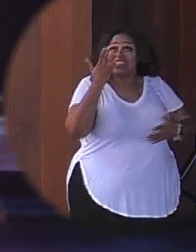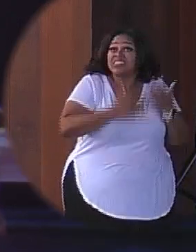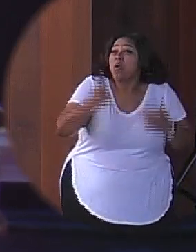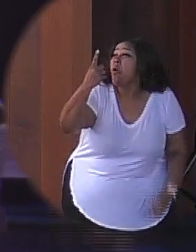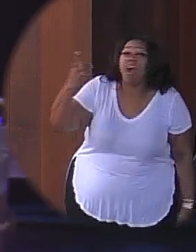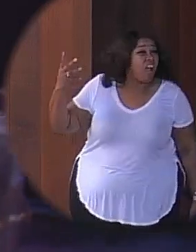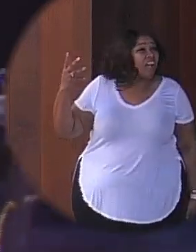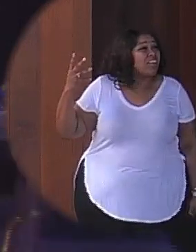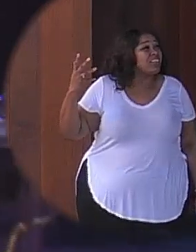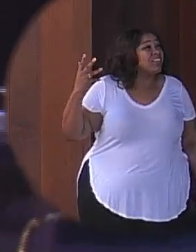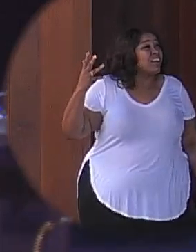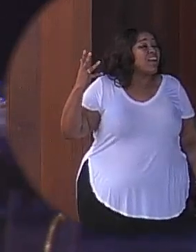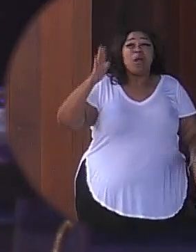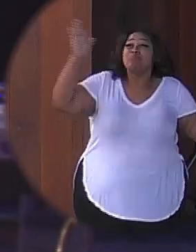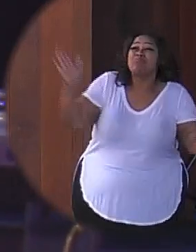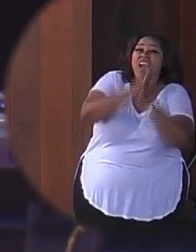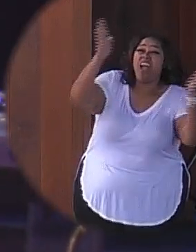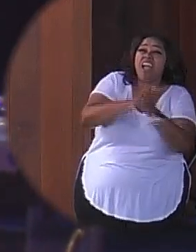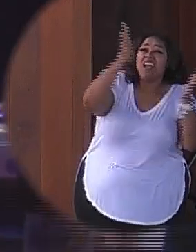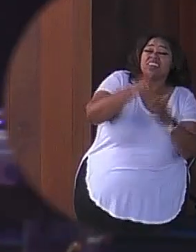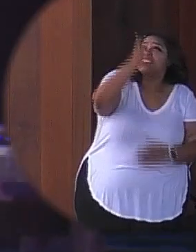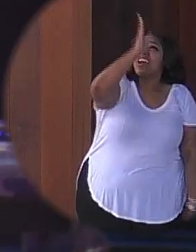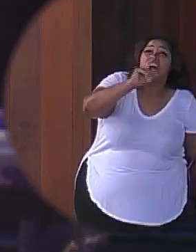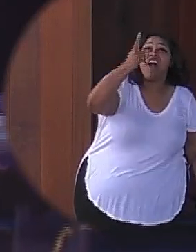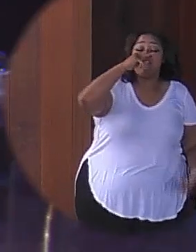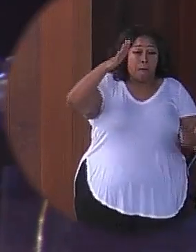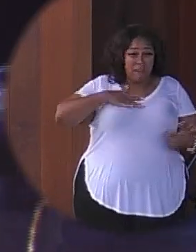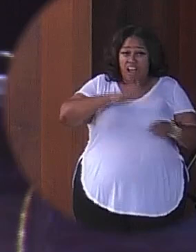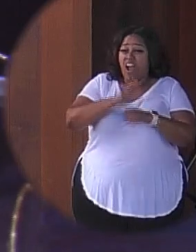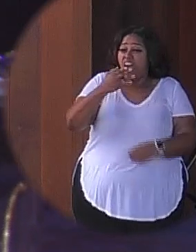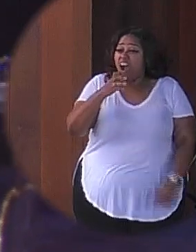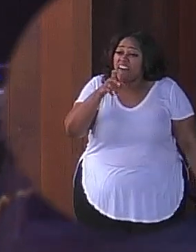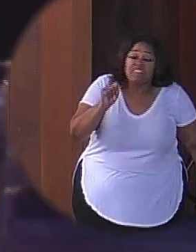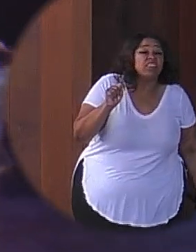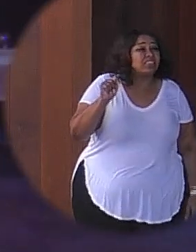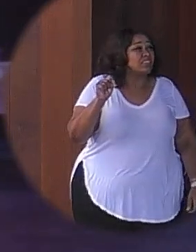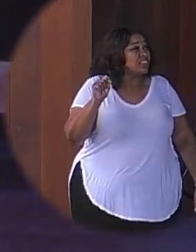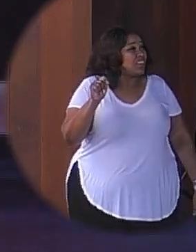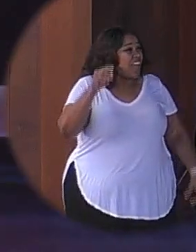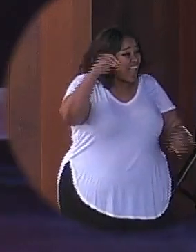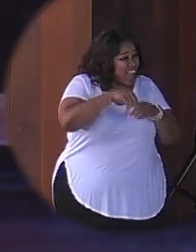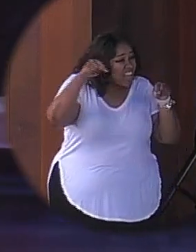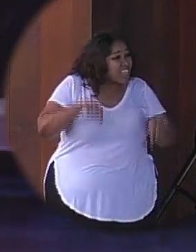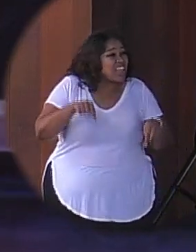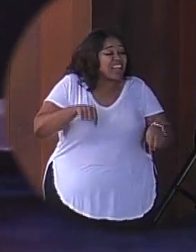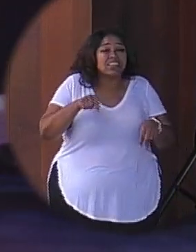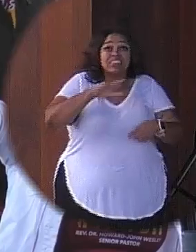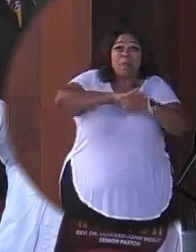Somebody praise God for the harvest in